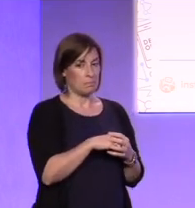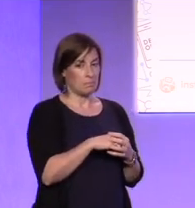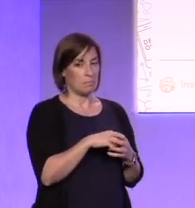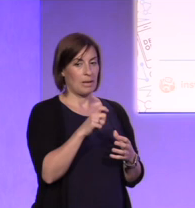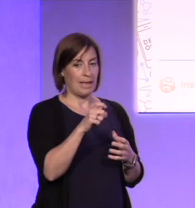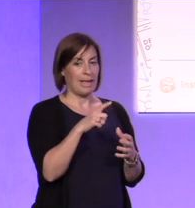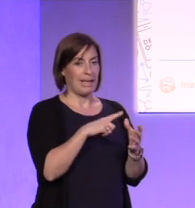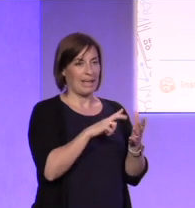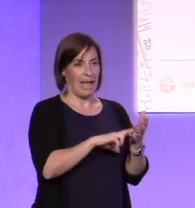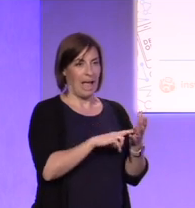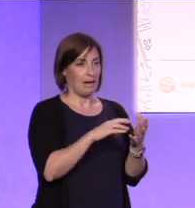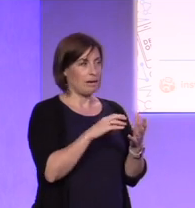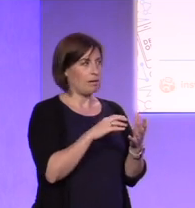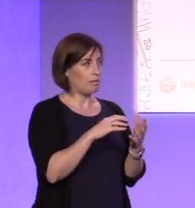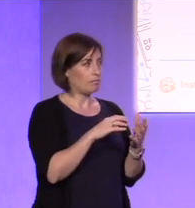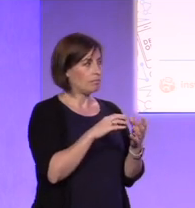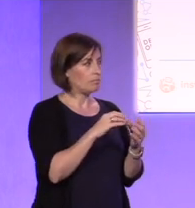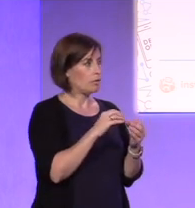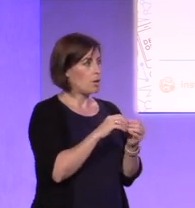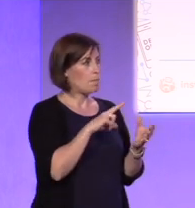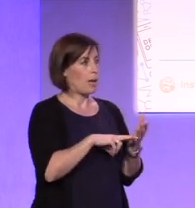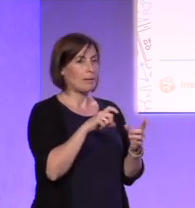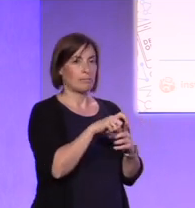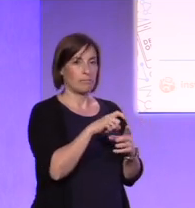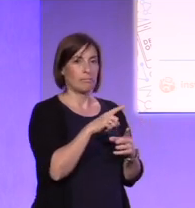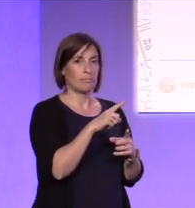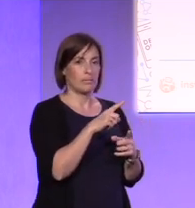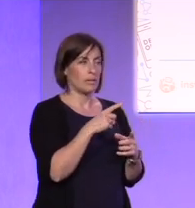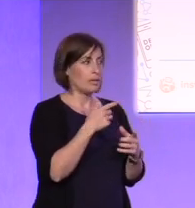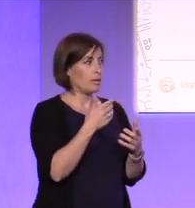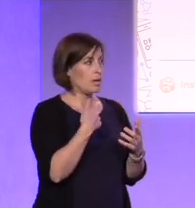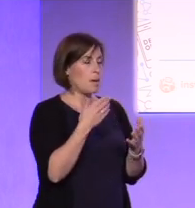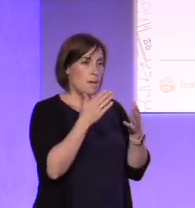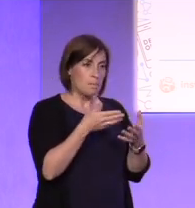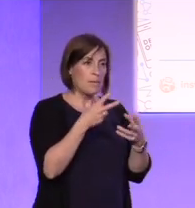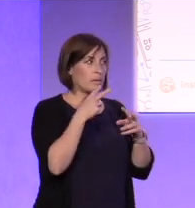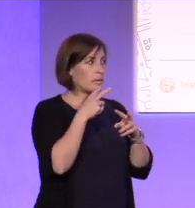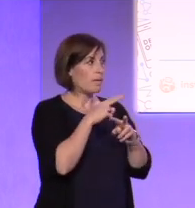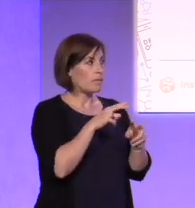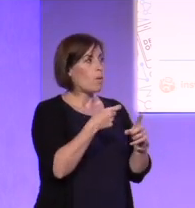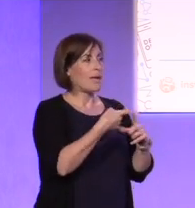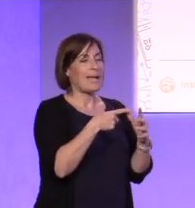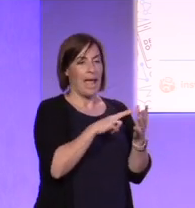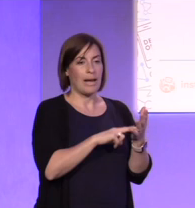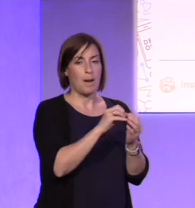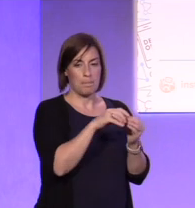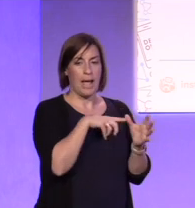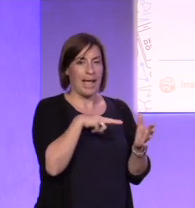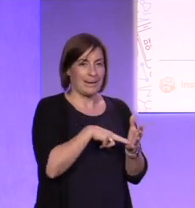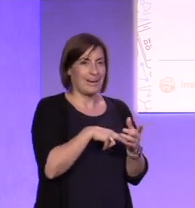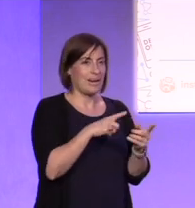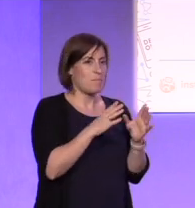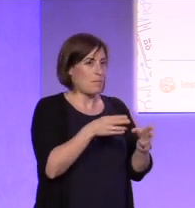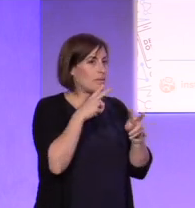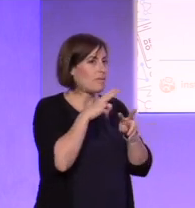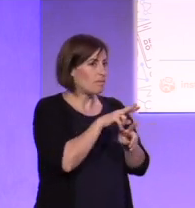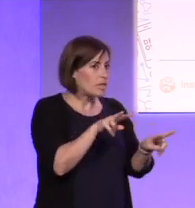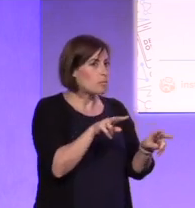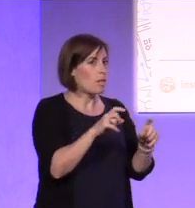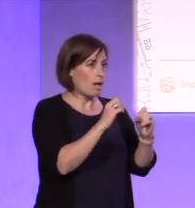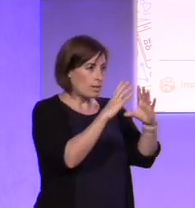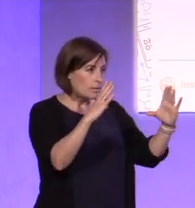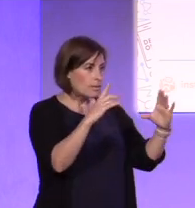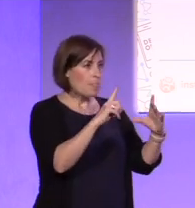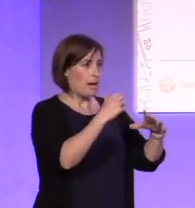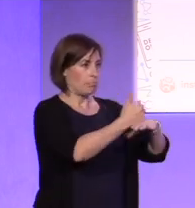visualizing everything relentlessly. So that is exactly what we decided to do. We visualized everything so we could crystallize how we were working and embed those